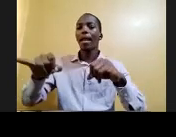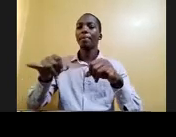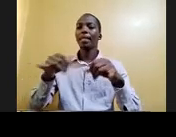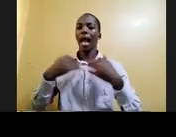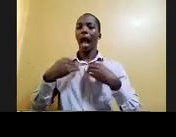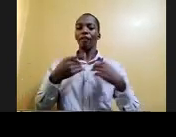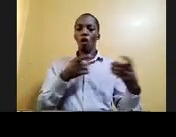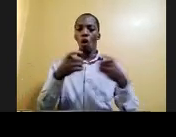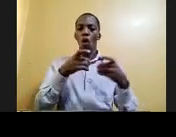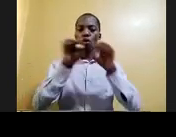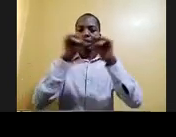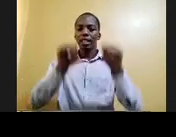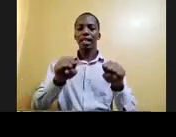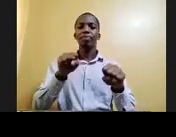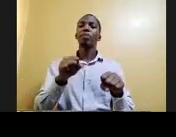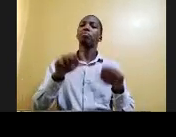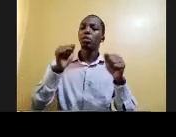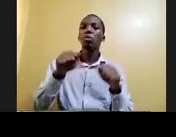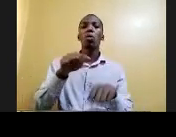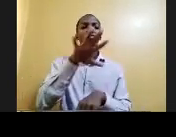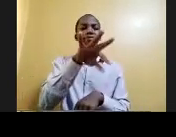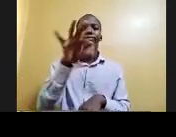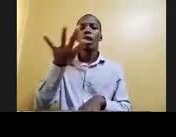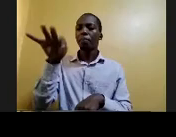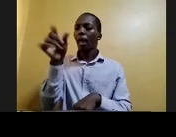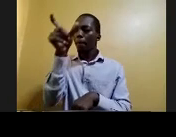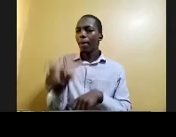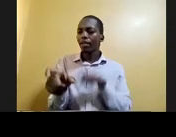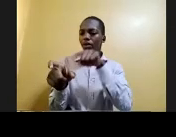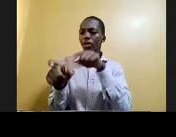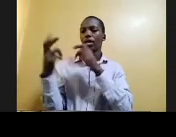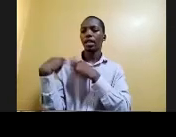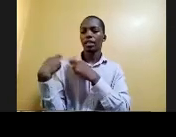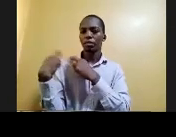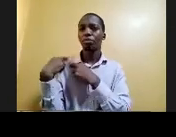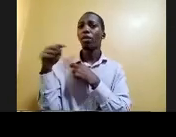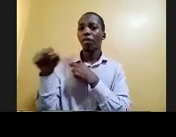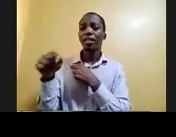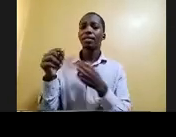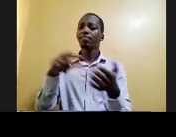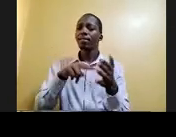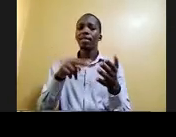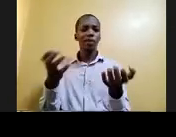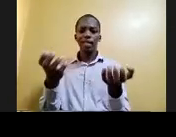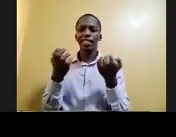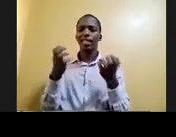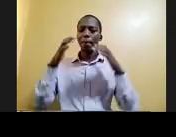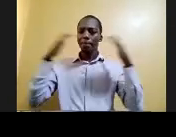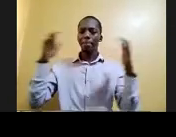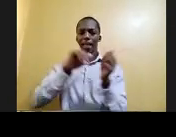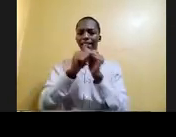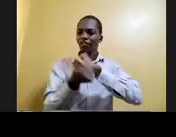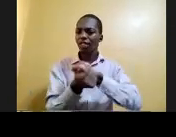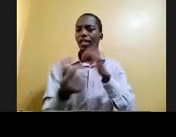though they can nominate a person or body responsible. That's going to require some big changes. And as COLACP is a technical assistance